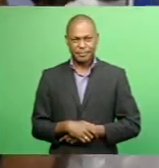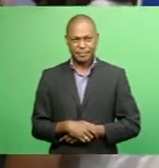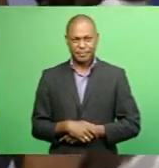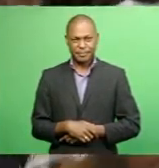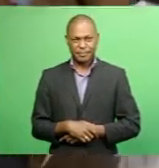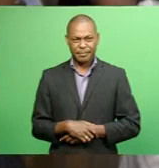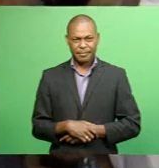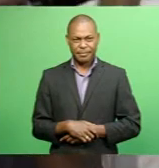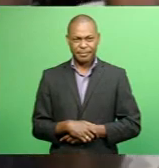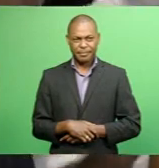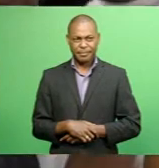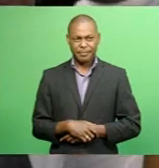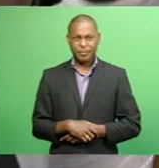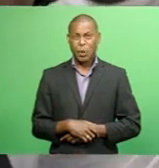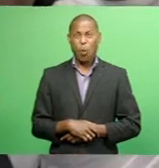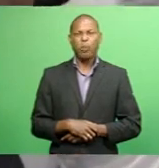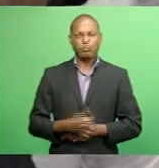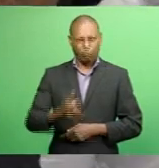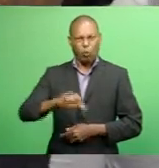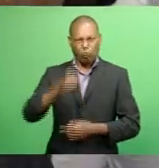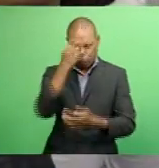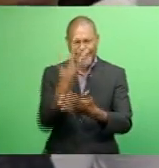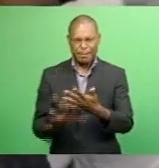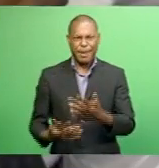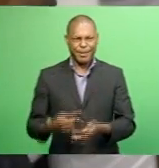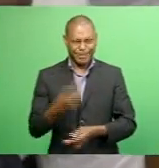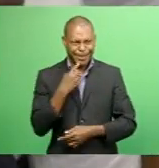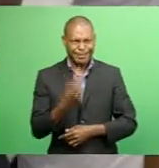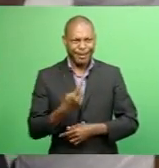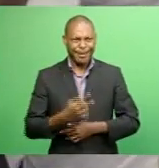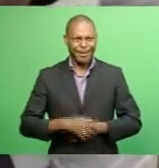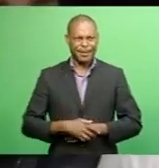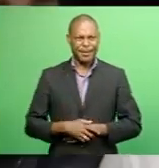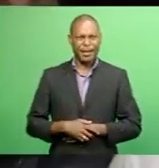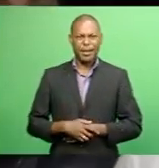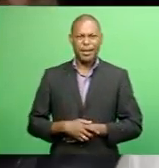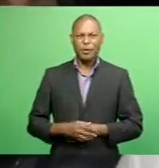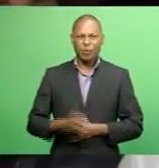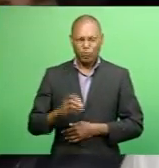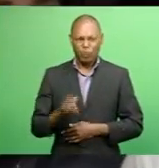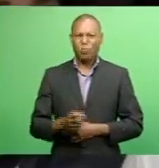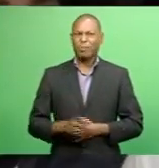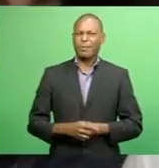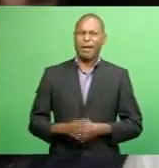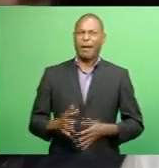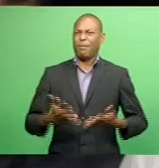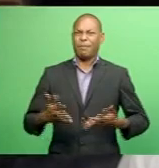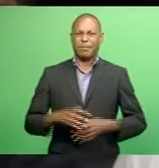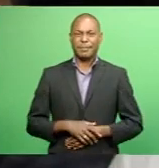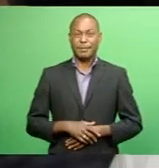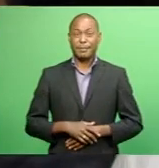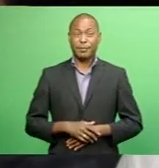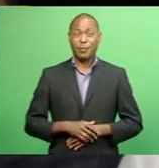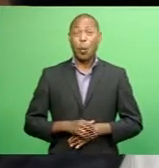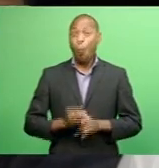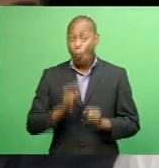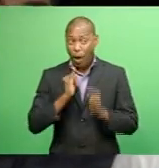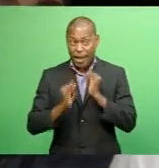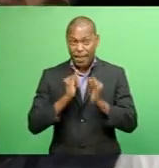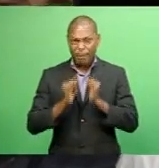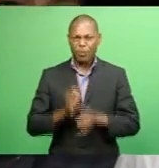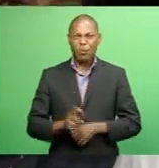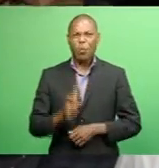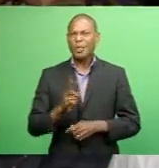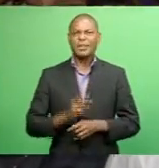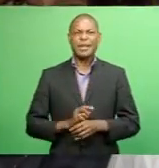For me, I just used the experience, and he couldn't take the punch, so I couldn't help it. Like I said in my interview, bring the ambulance.